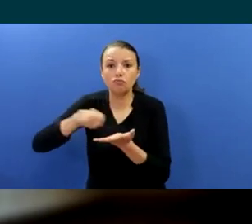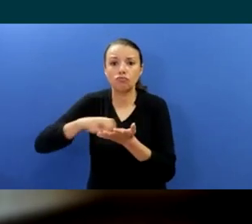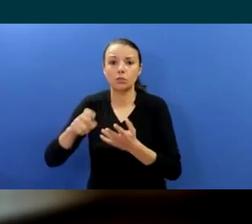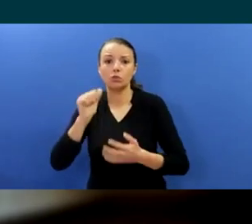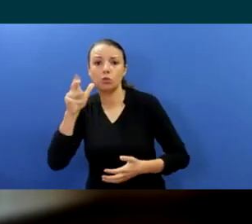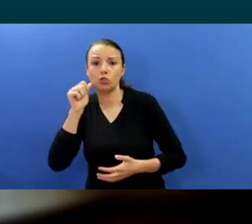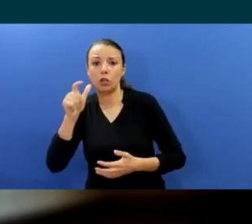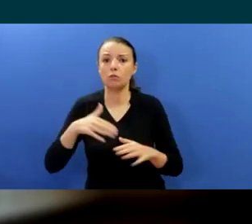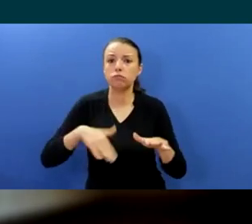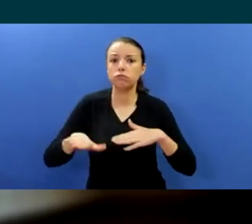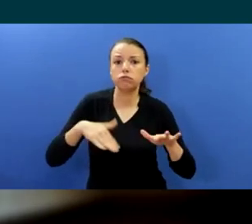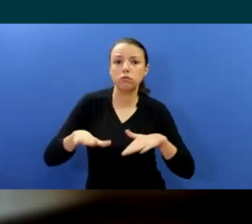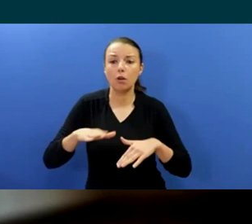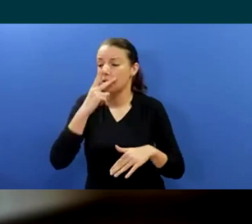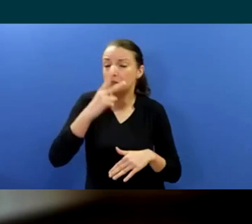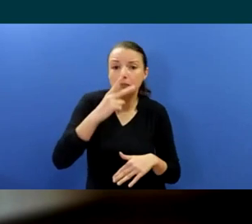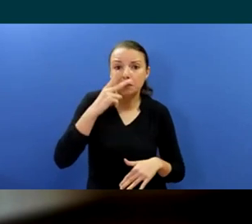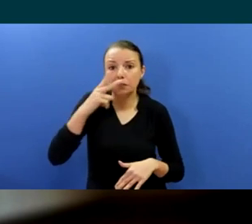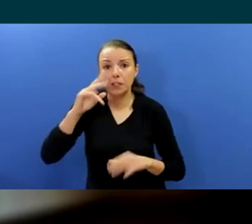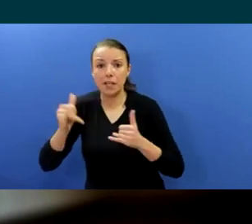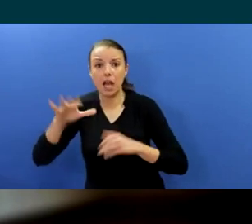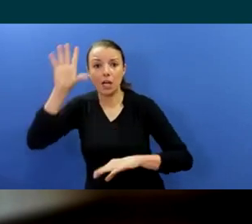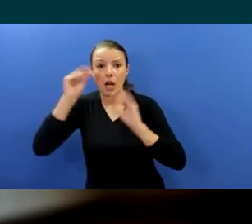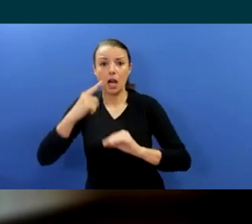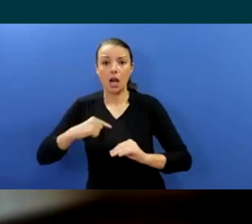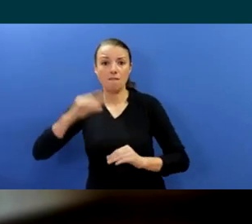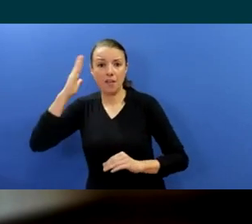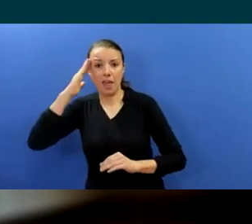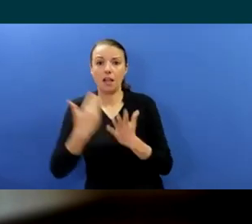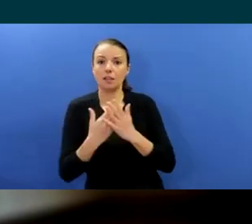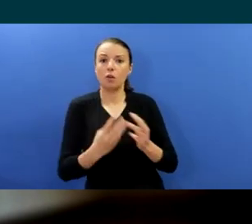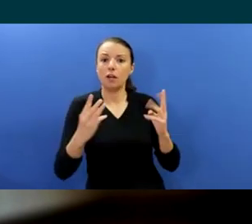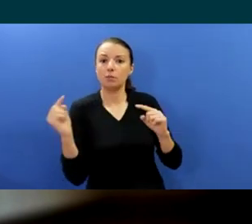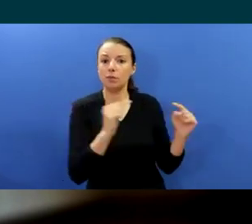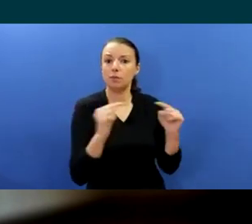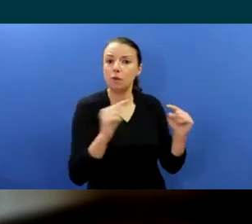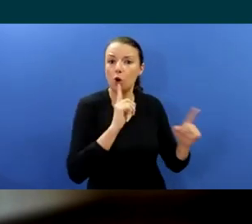processes. And this is extremely valuable, especially when we talk about